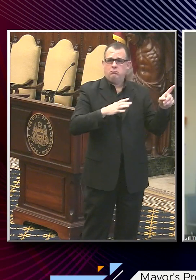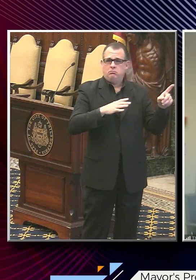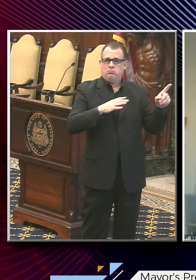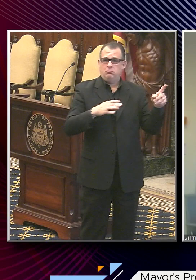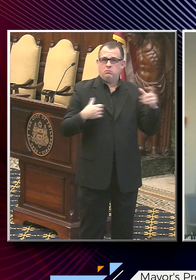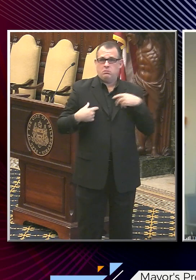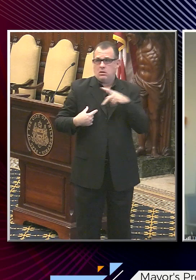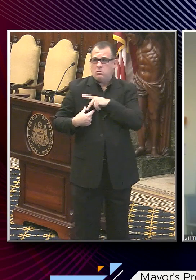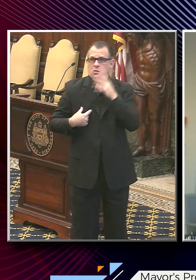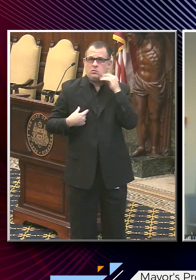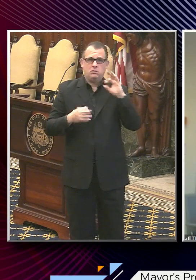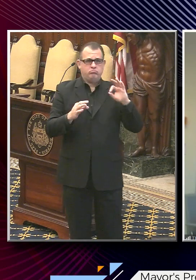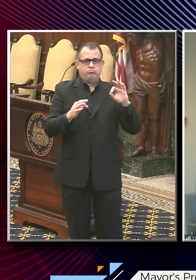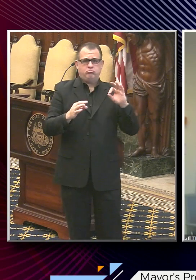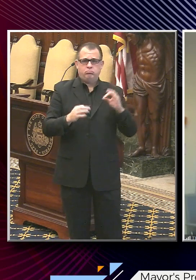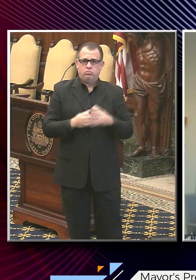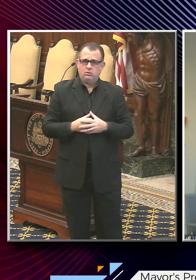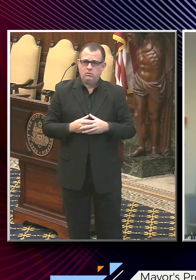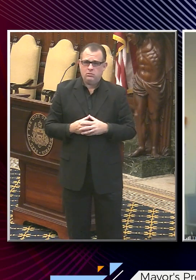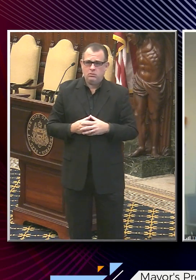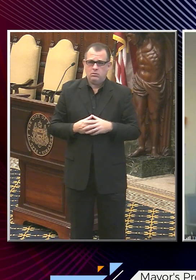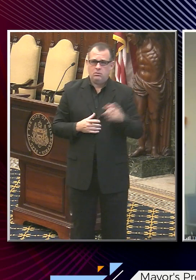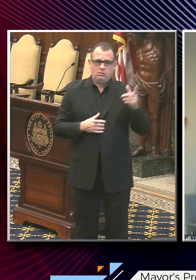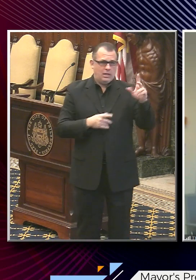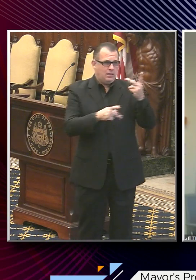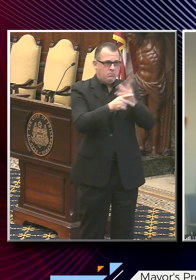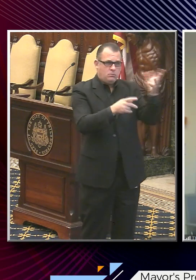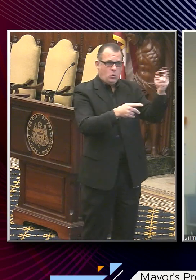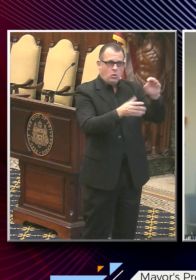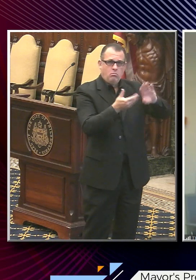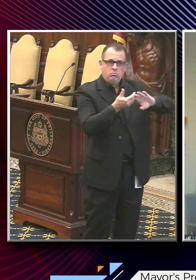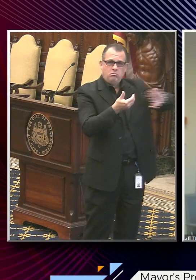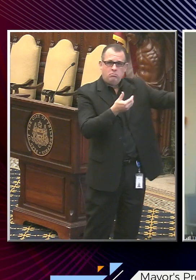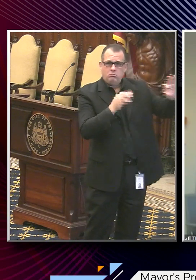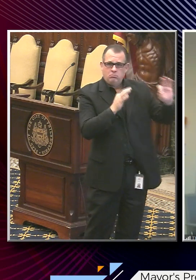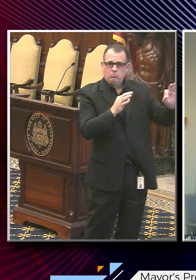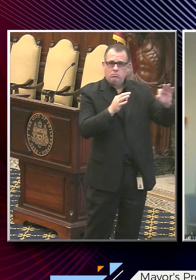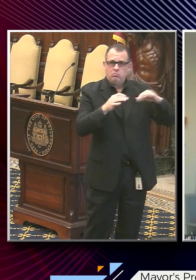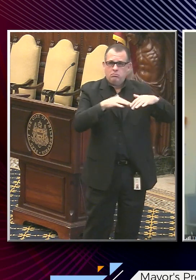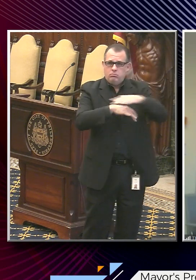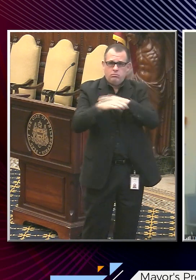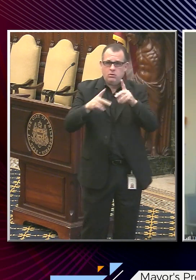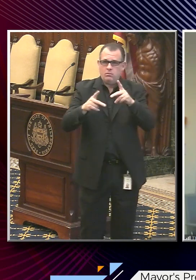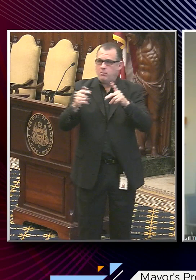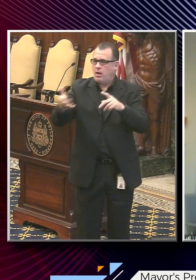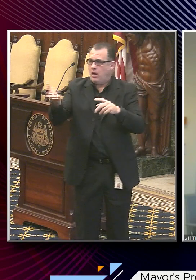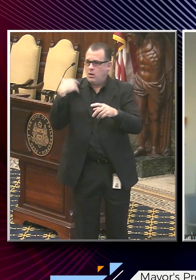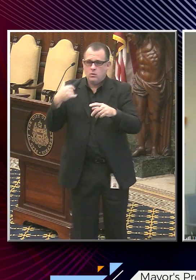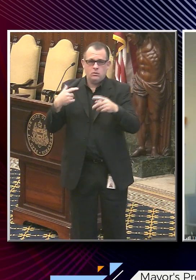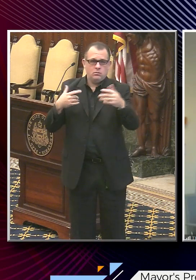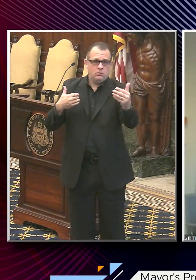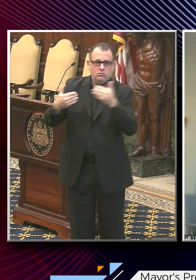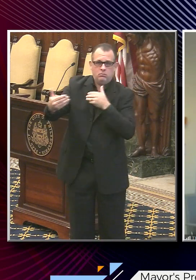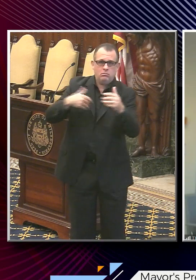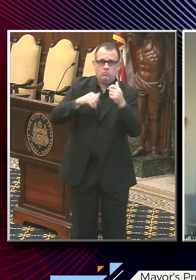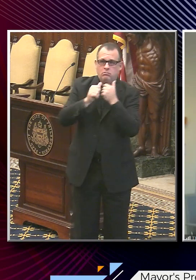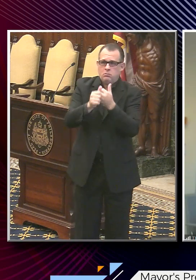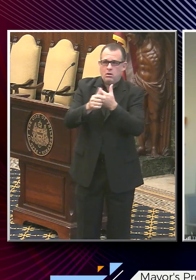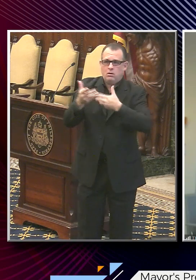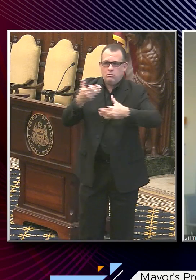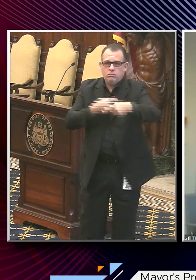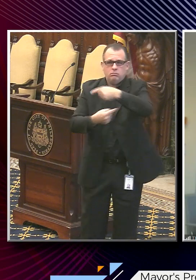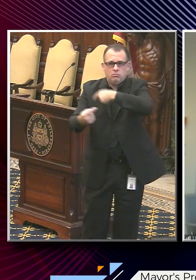they prevented people from coming in the store. They counted how many were there. And over time, that broke down. And so we're just asking them to get back to